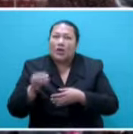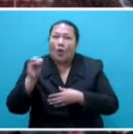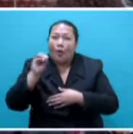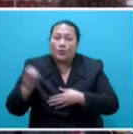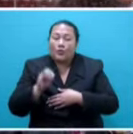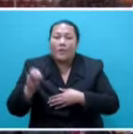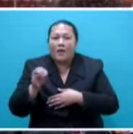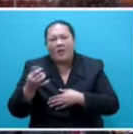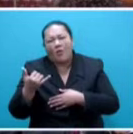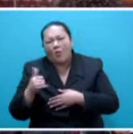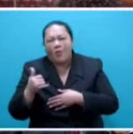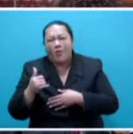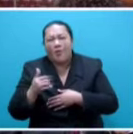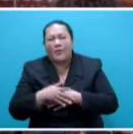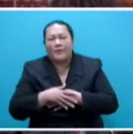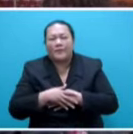or